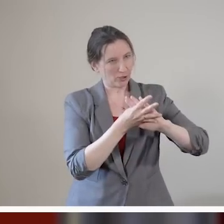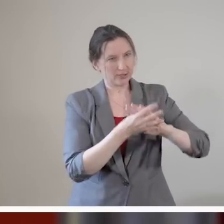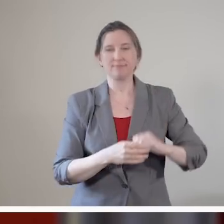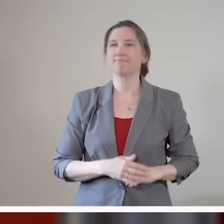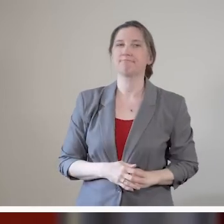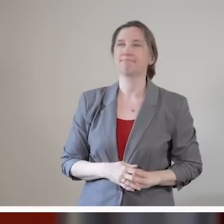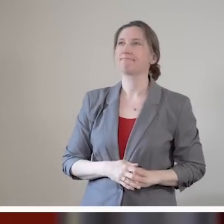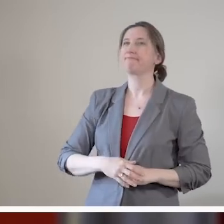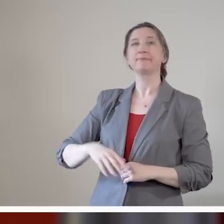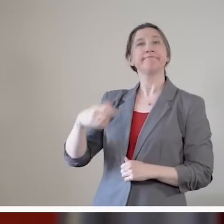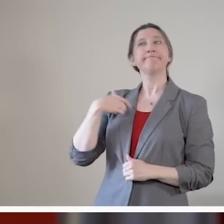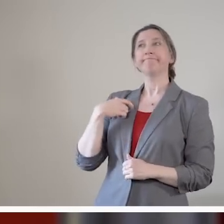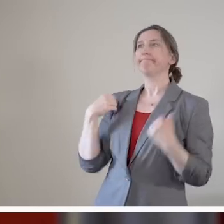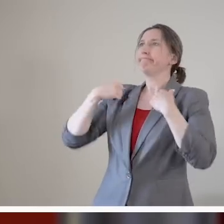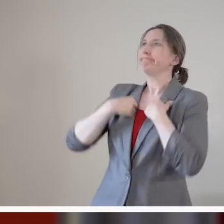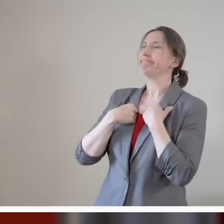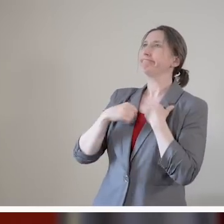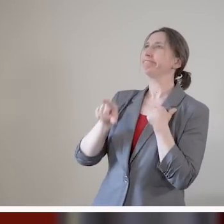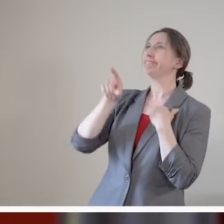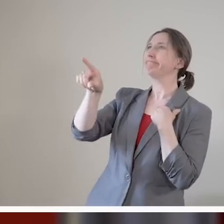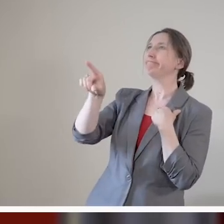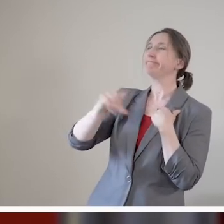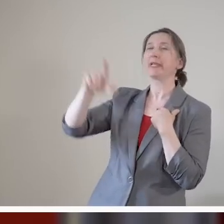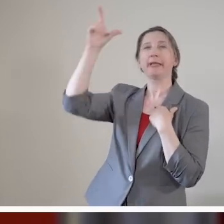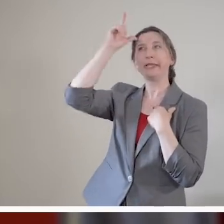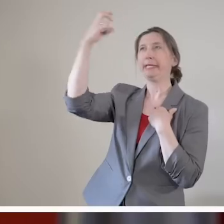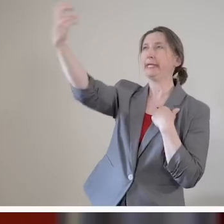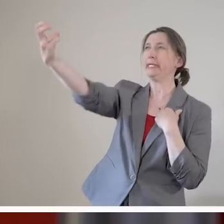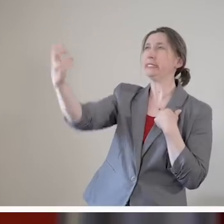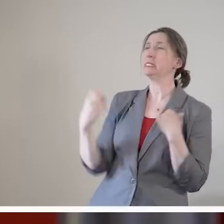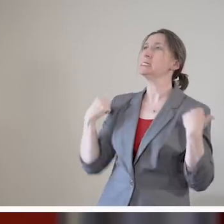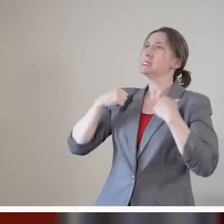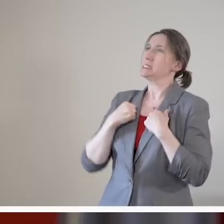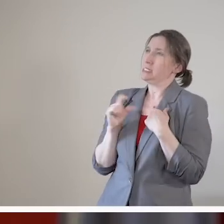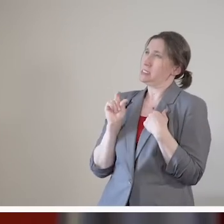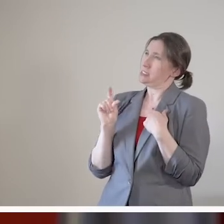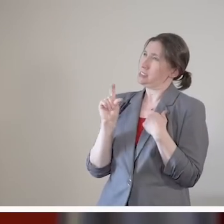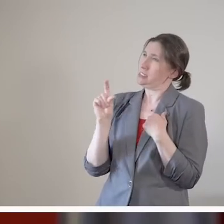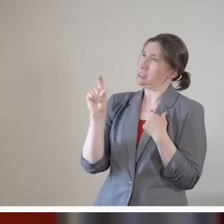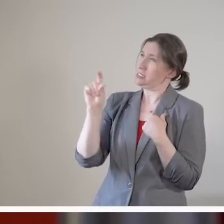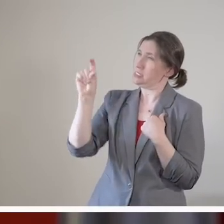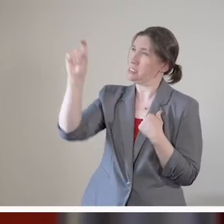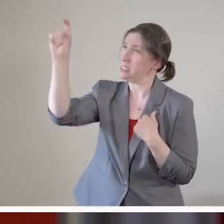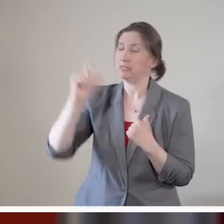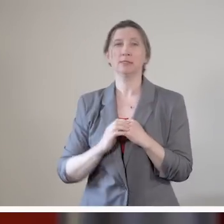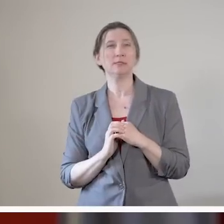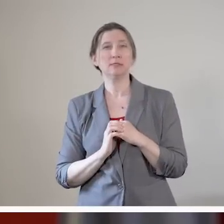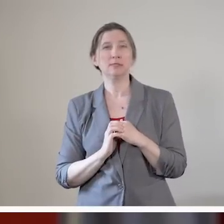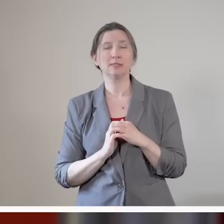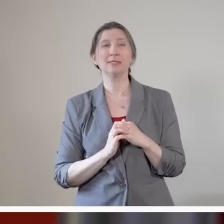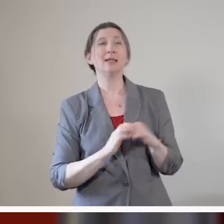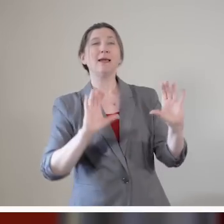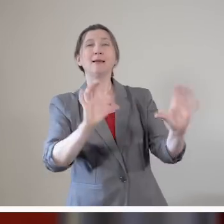I did not know that it was my last trek up Bascom as I desperately gasped for air. And I did not